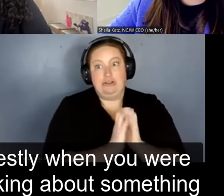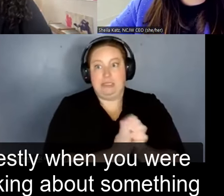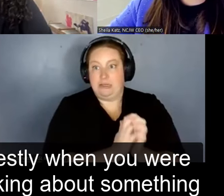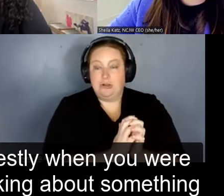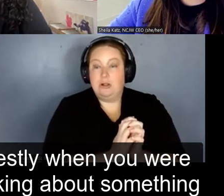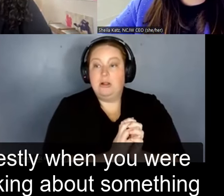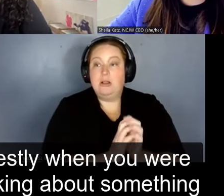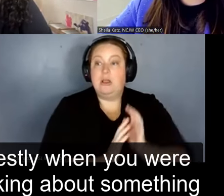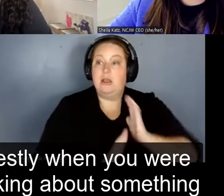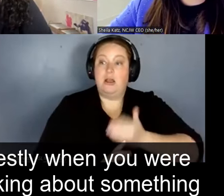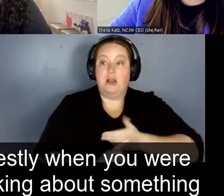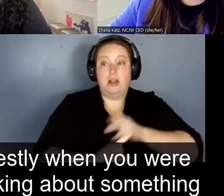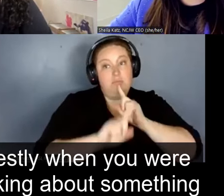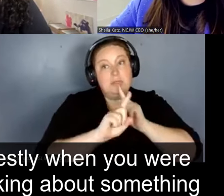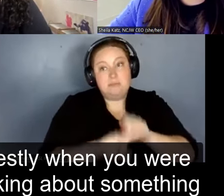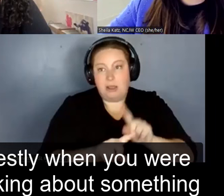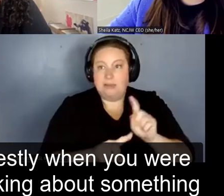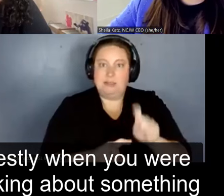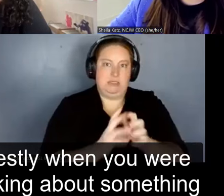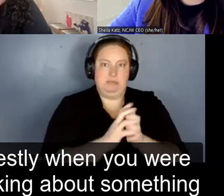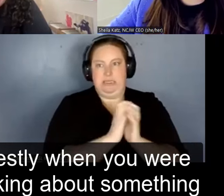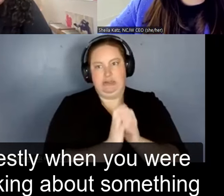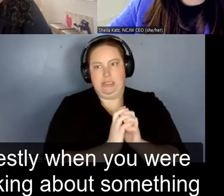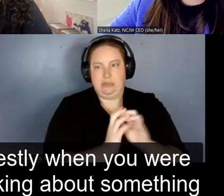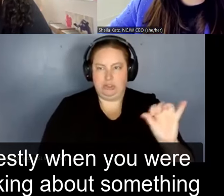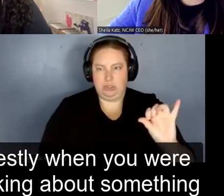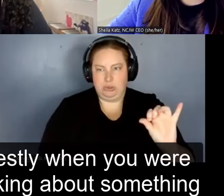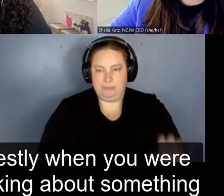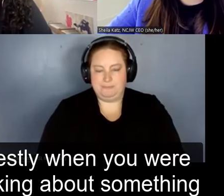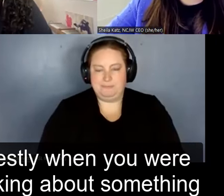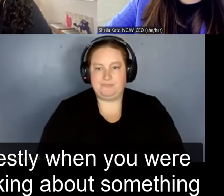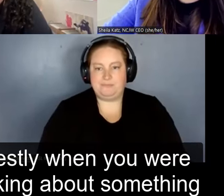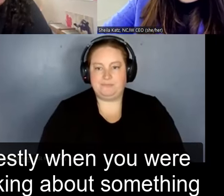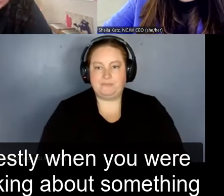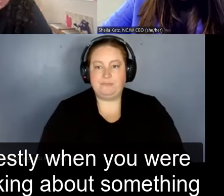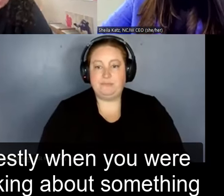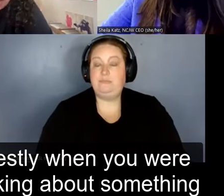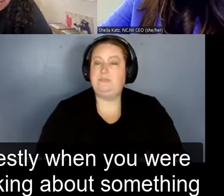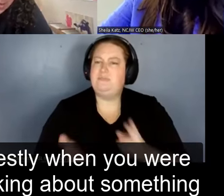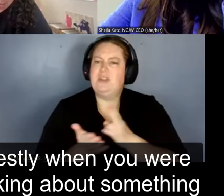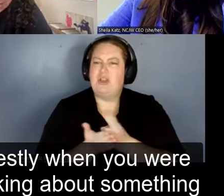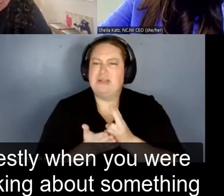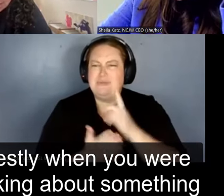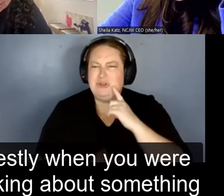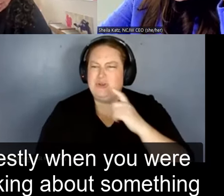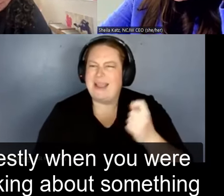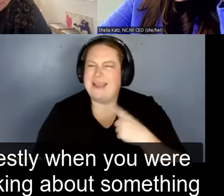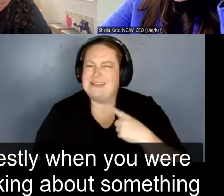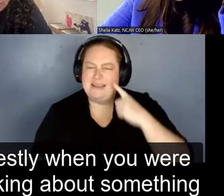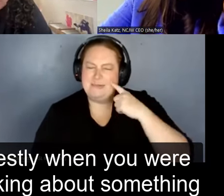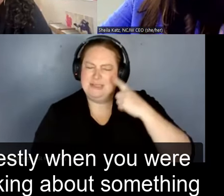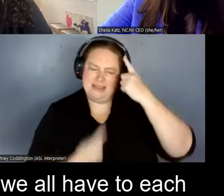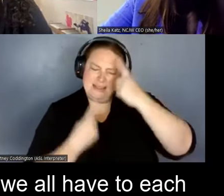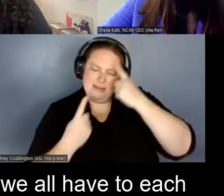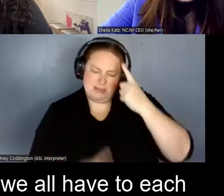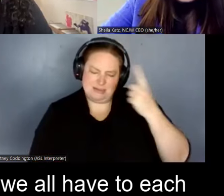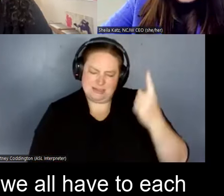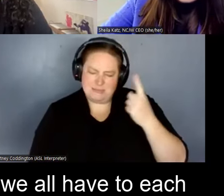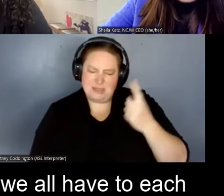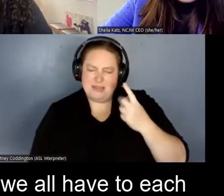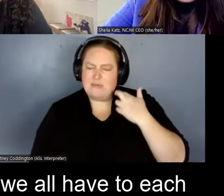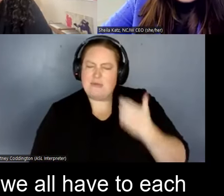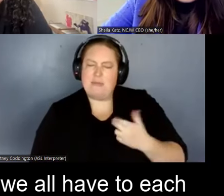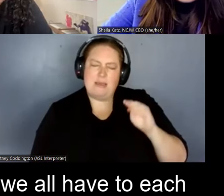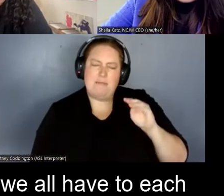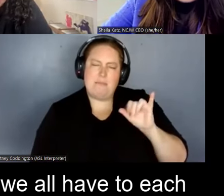response certainly must be. Honestly, when you were asking that, I was thinking about something that Rabbi Meyer said,